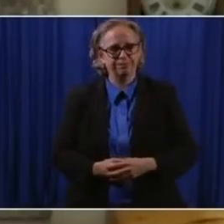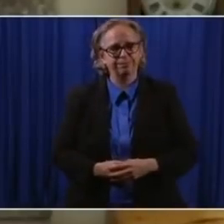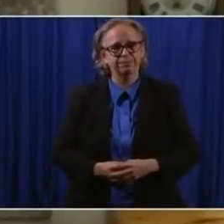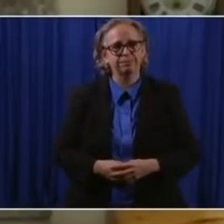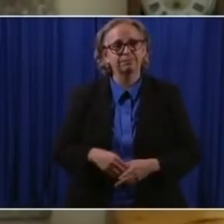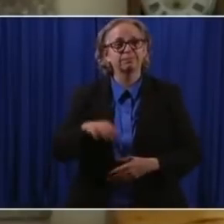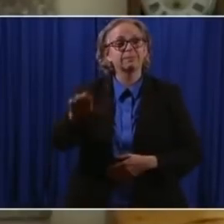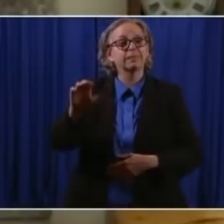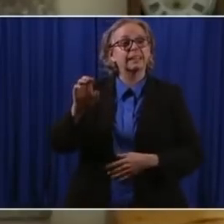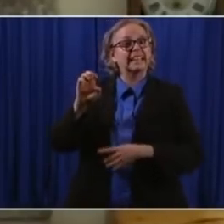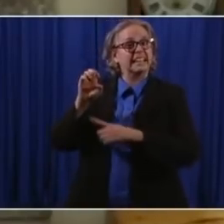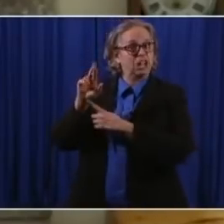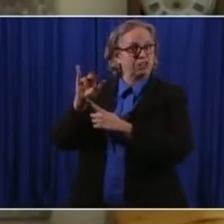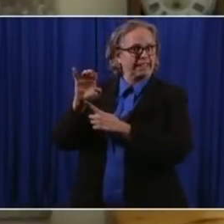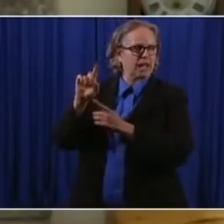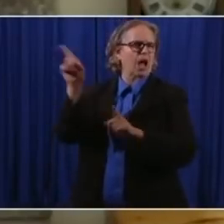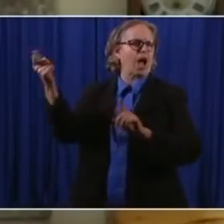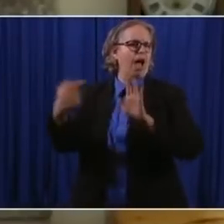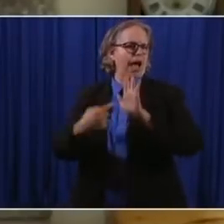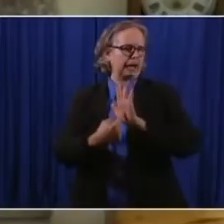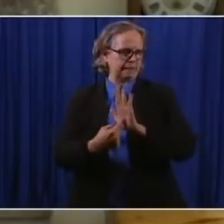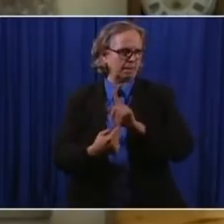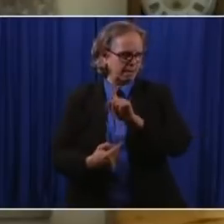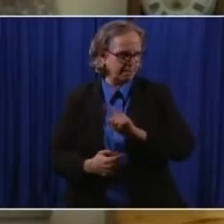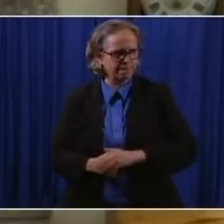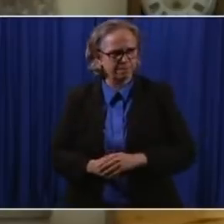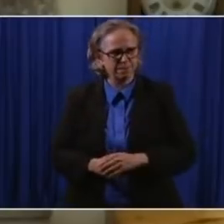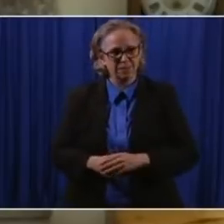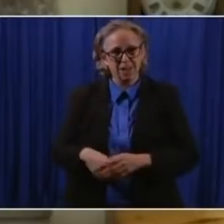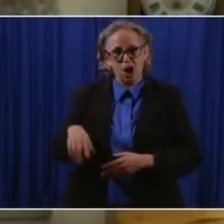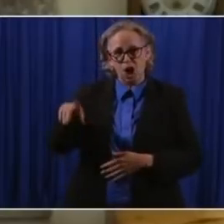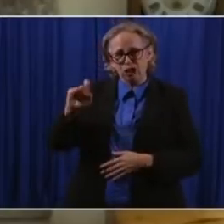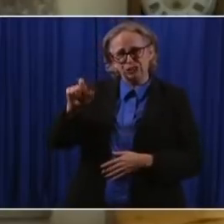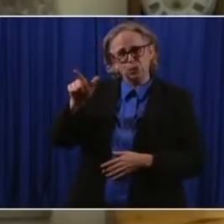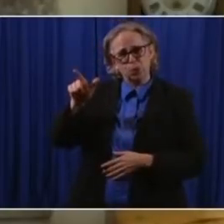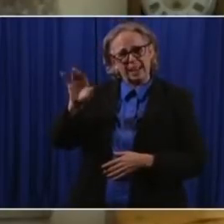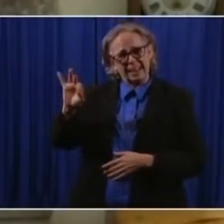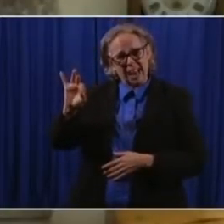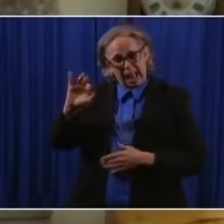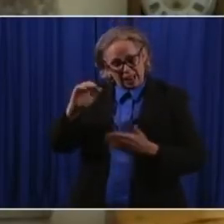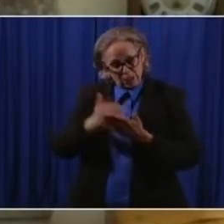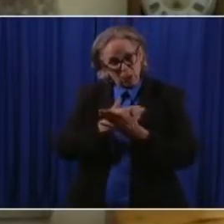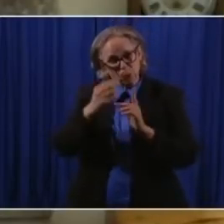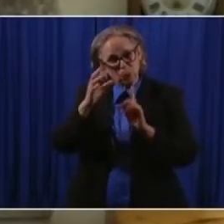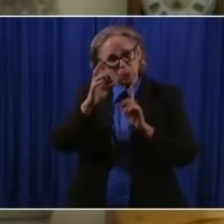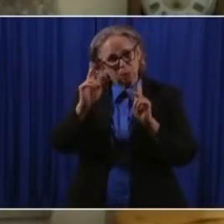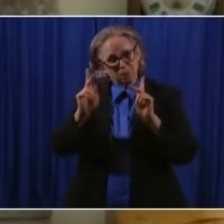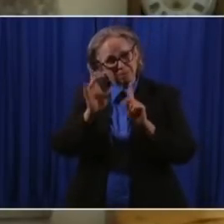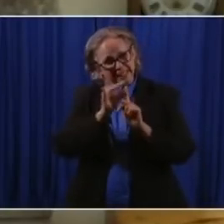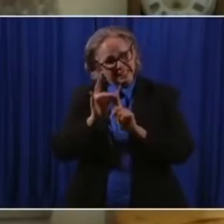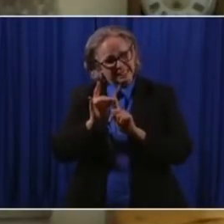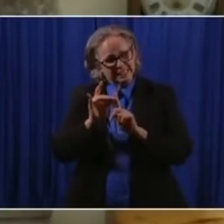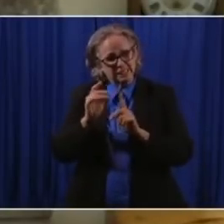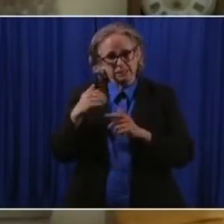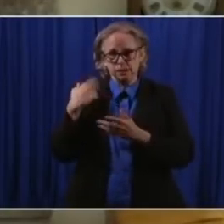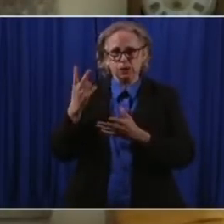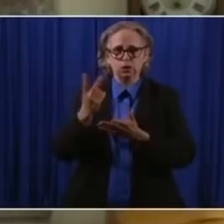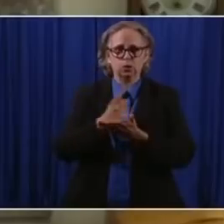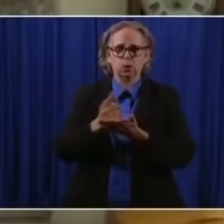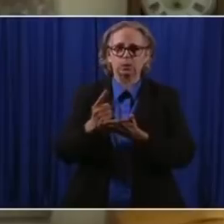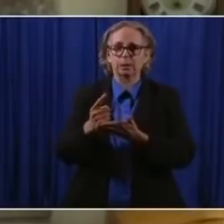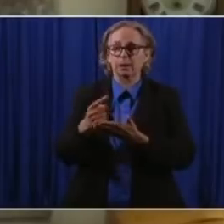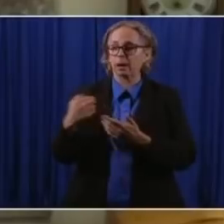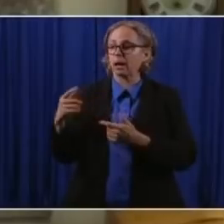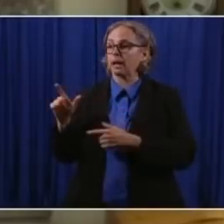high incidence. They're at 129. They had 96 cases during the past 2 weeks. A large outbreak at a long-term care